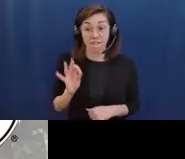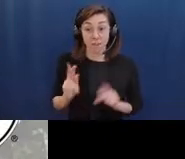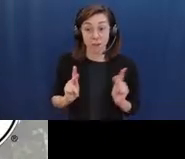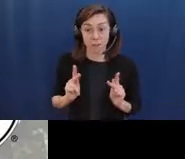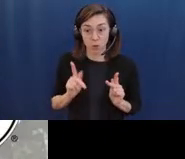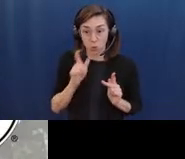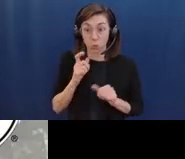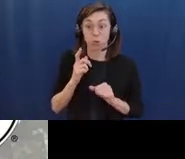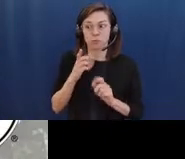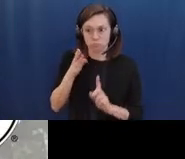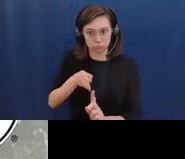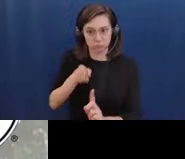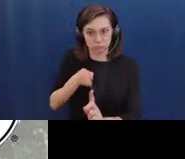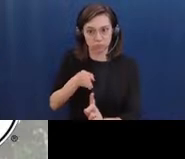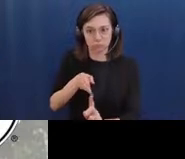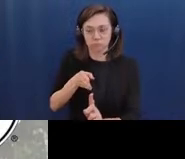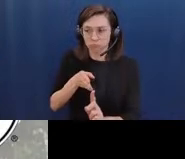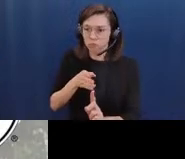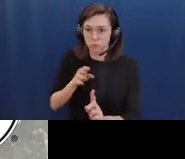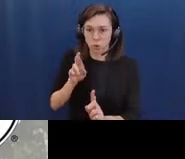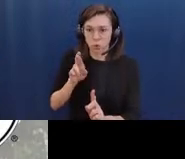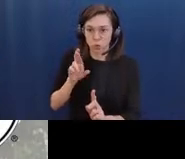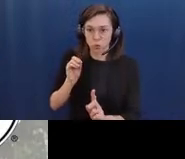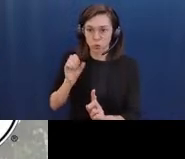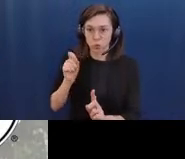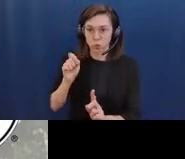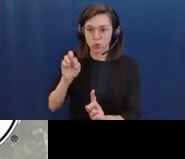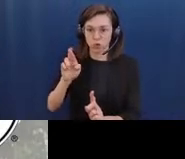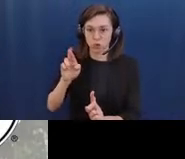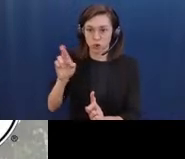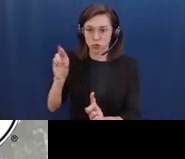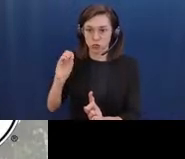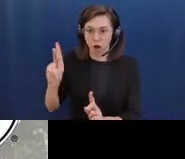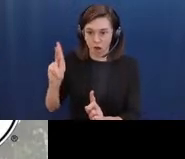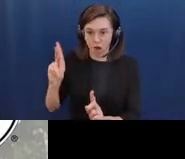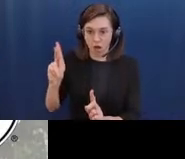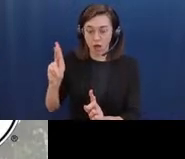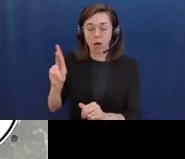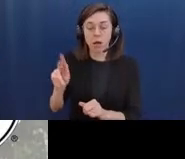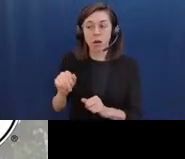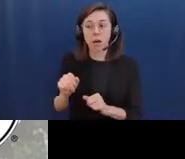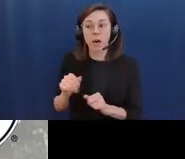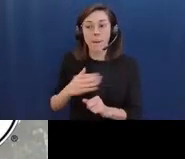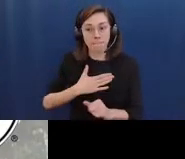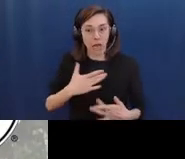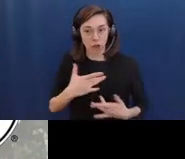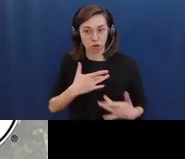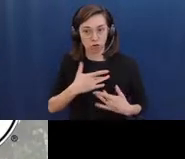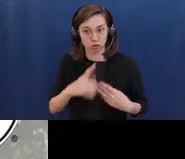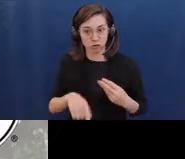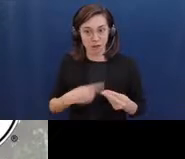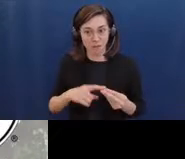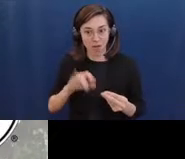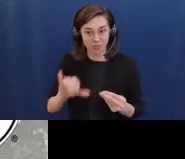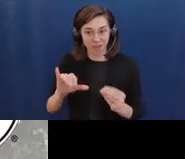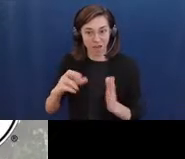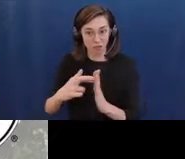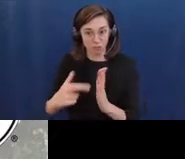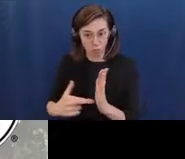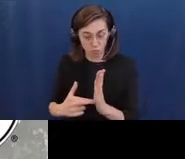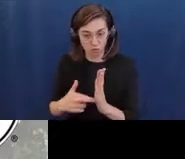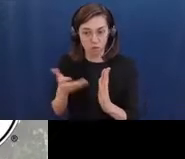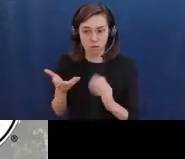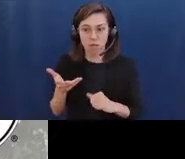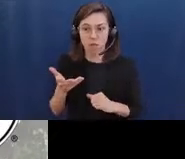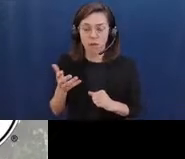Rooster Rock, and the only concern that I have about the proposed rule is that I